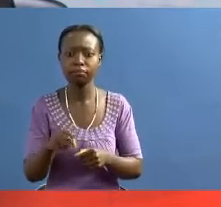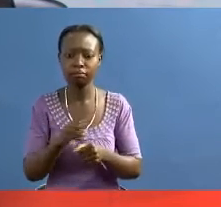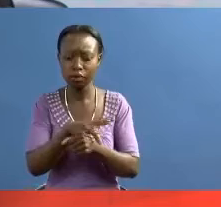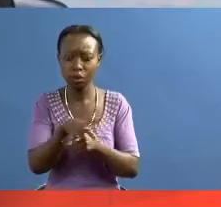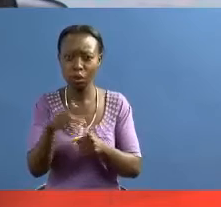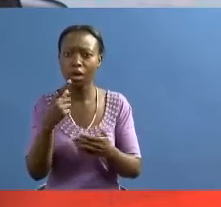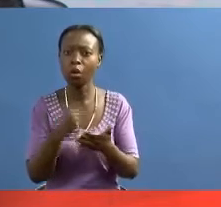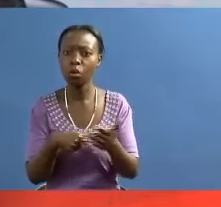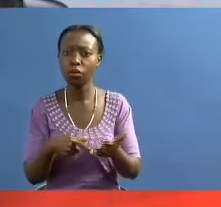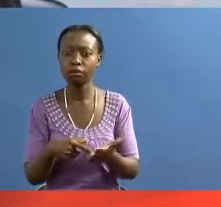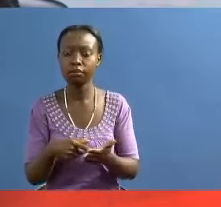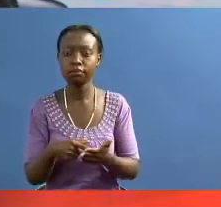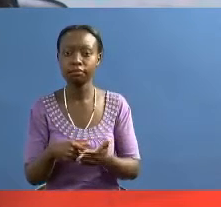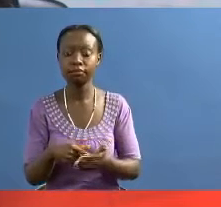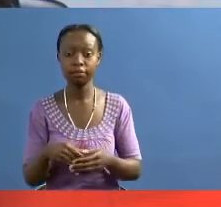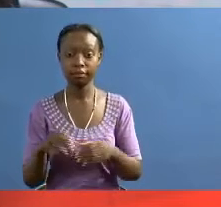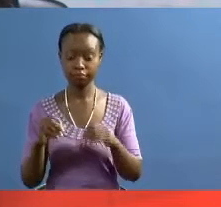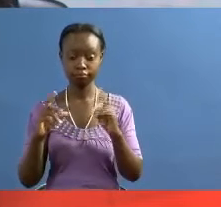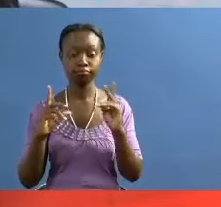coronavirus? Well,